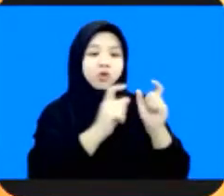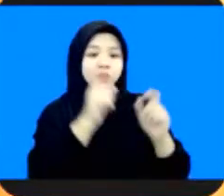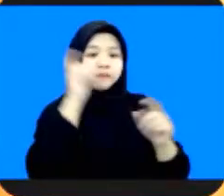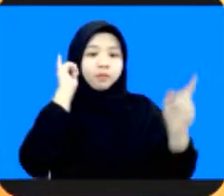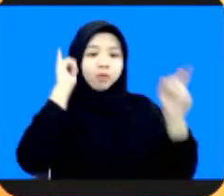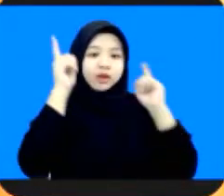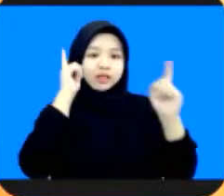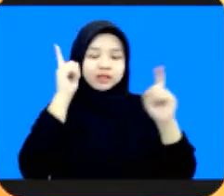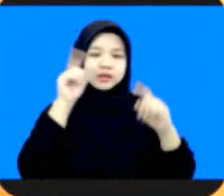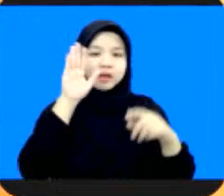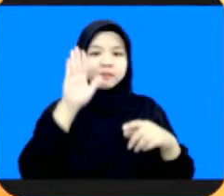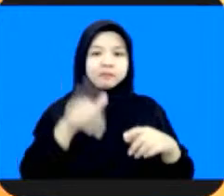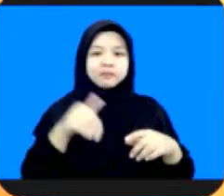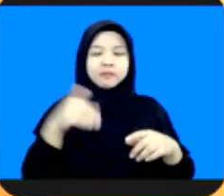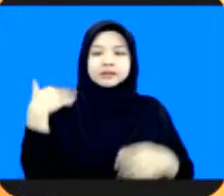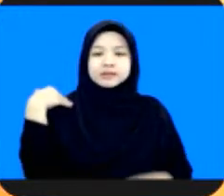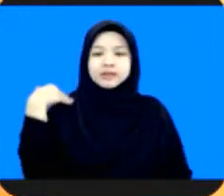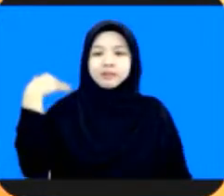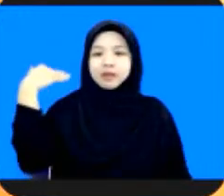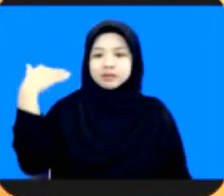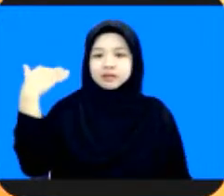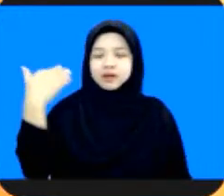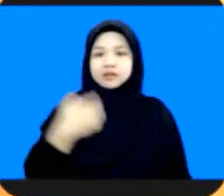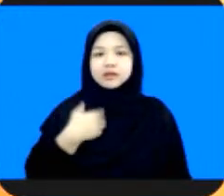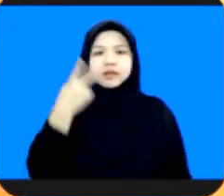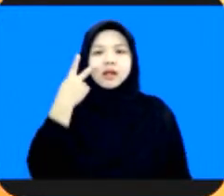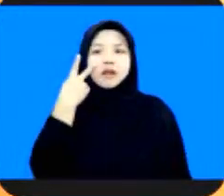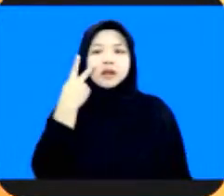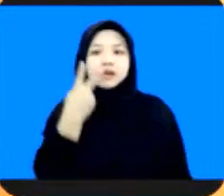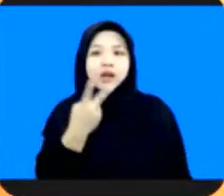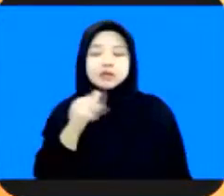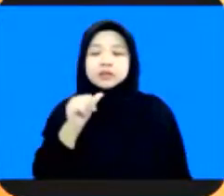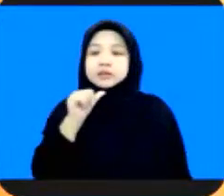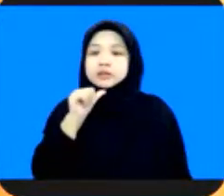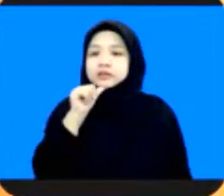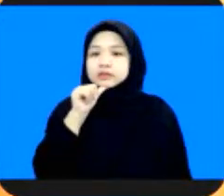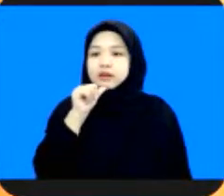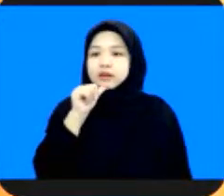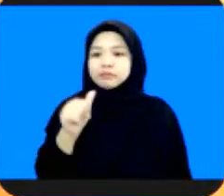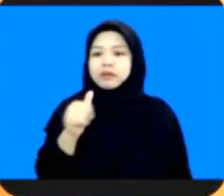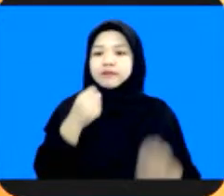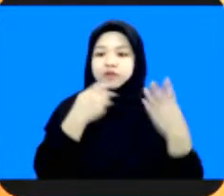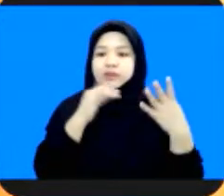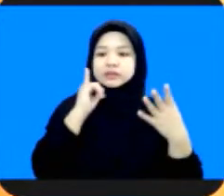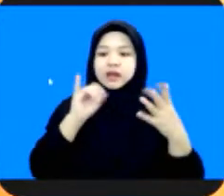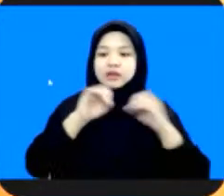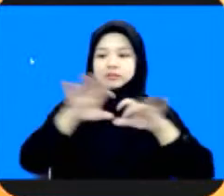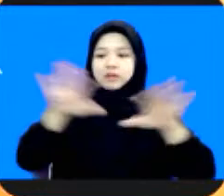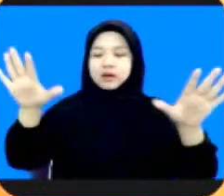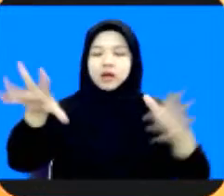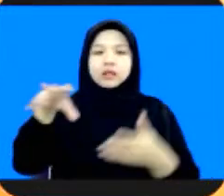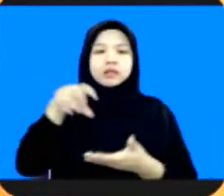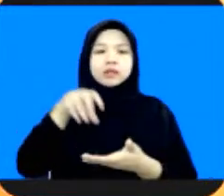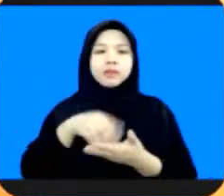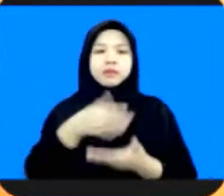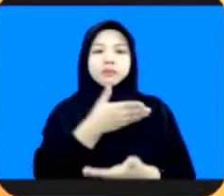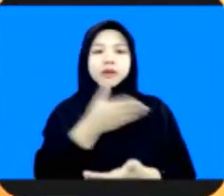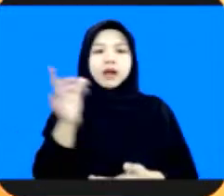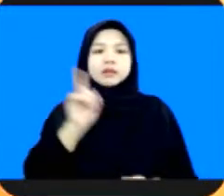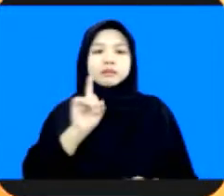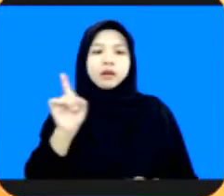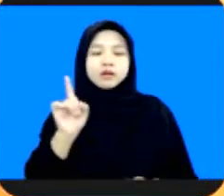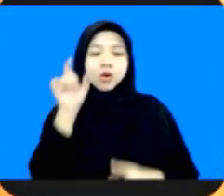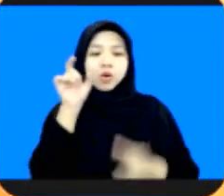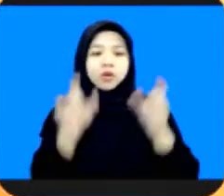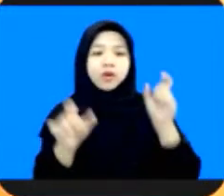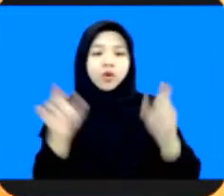are spreading what messages and where they're from and who they and who they are. Okay. Dr. Park?